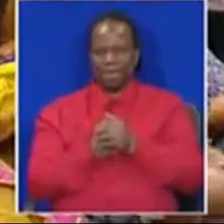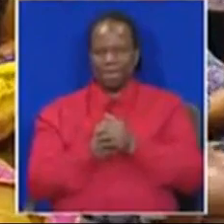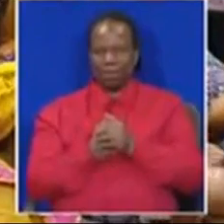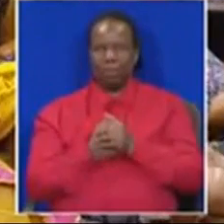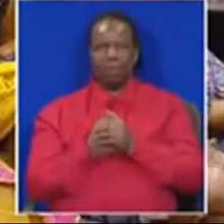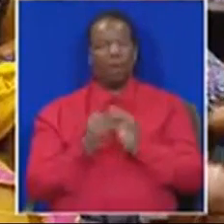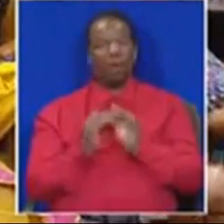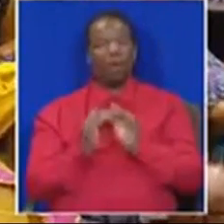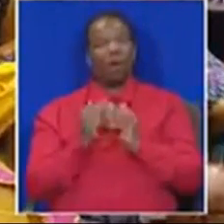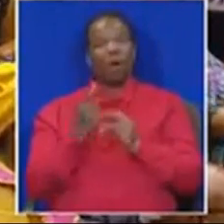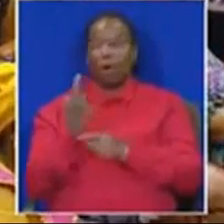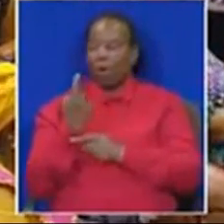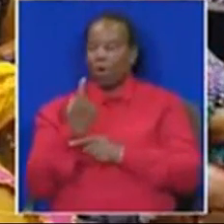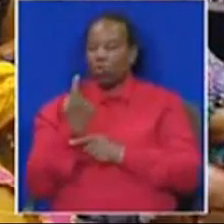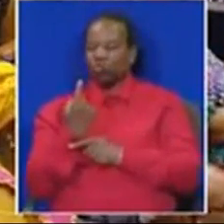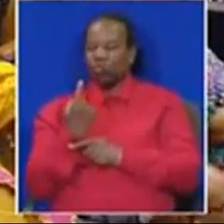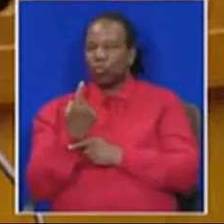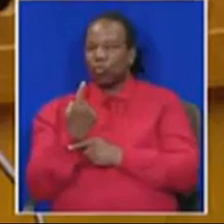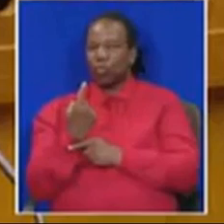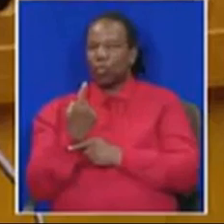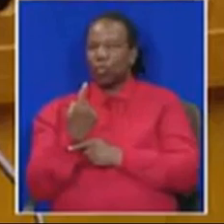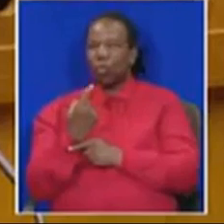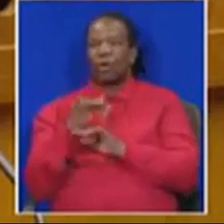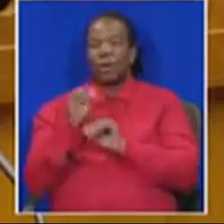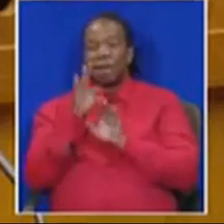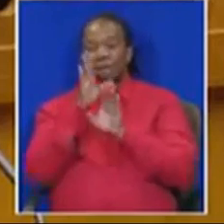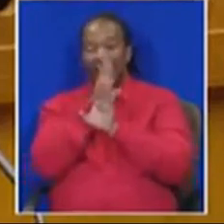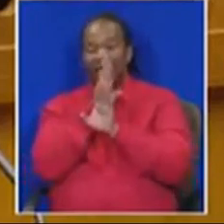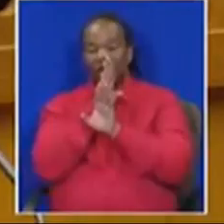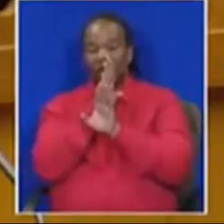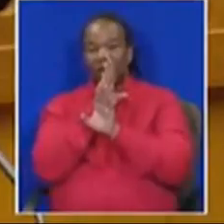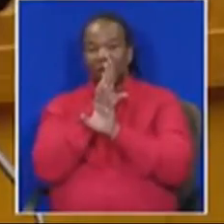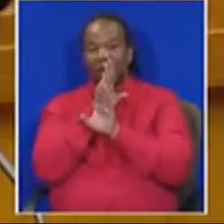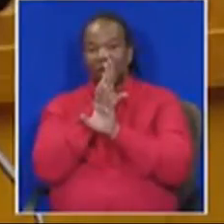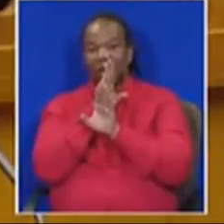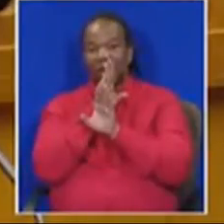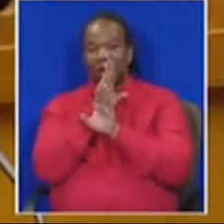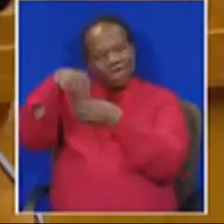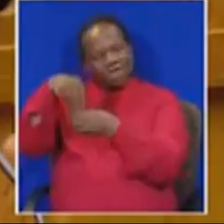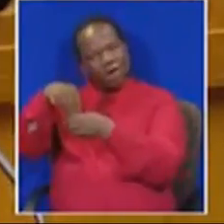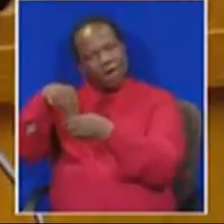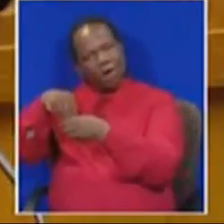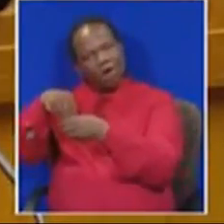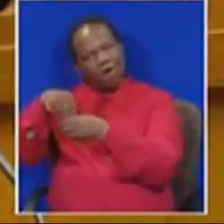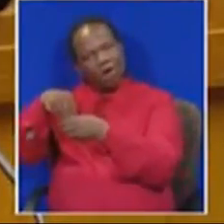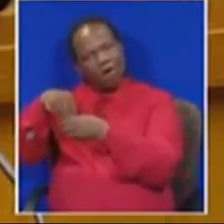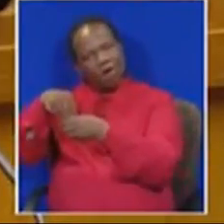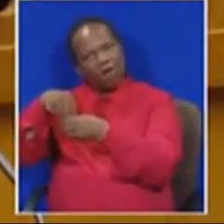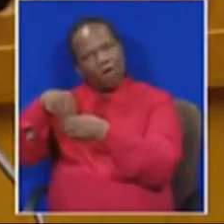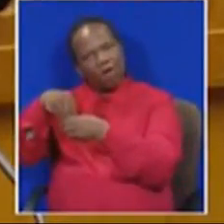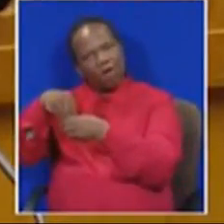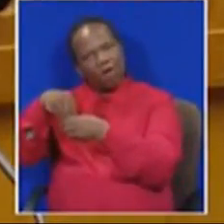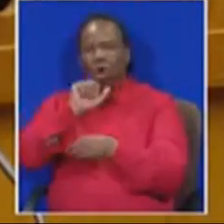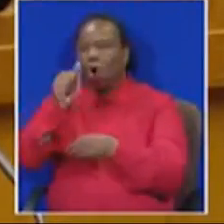This will also involve the private sector, as we need to mobilize all resources in our